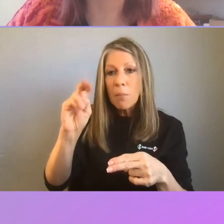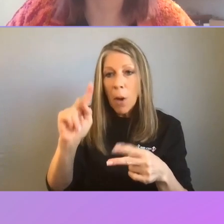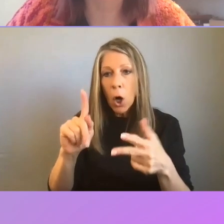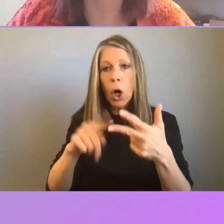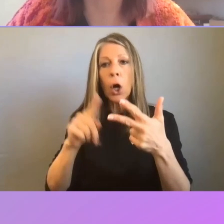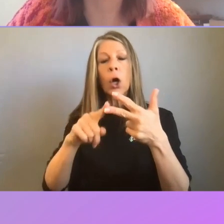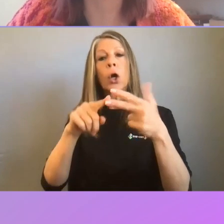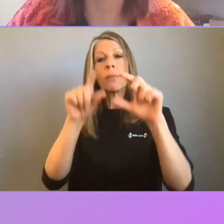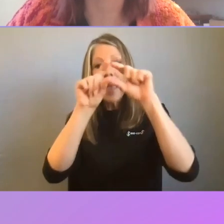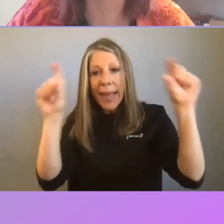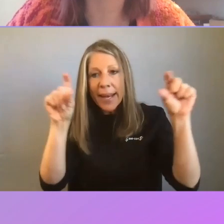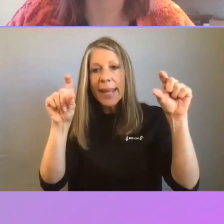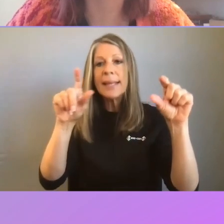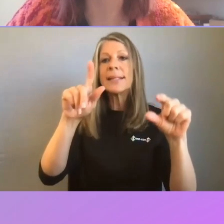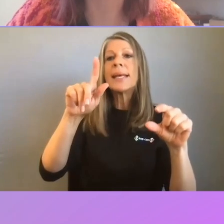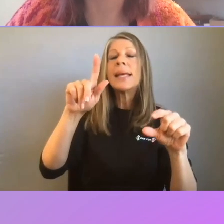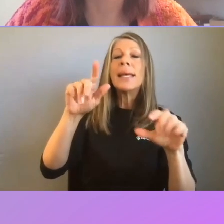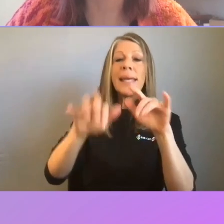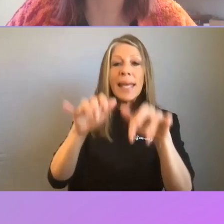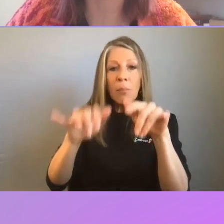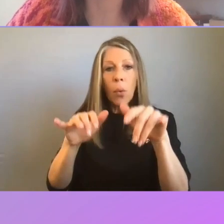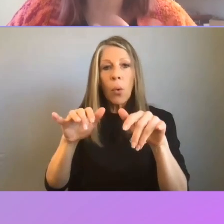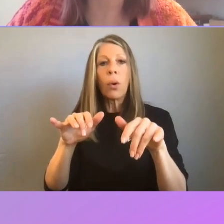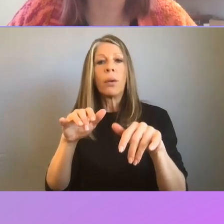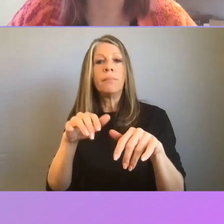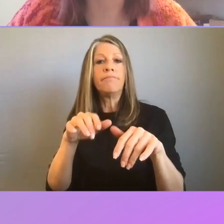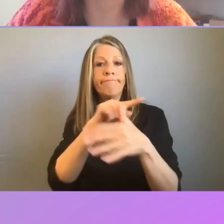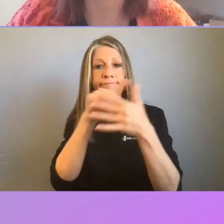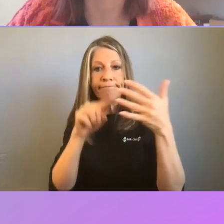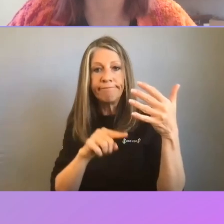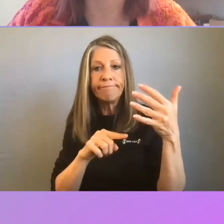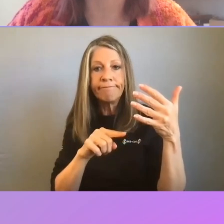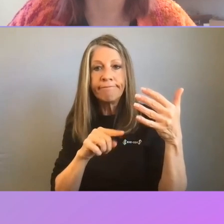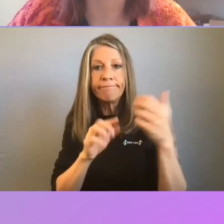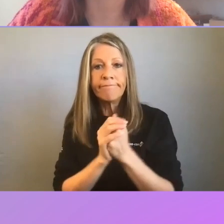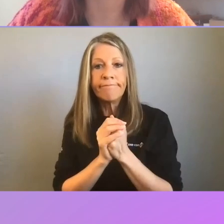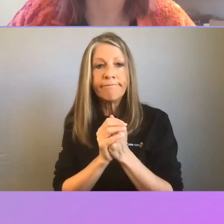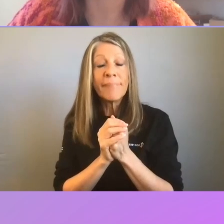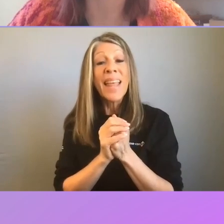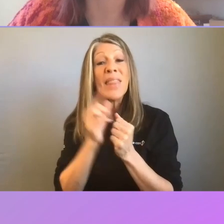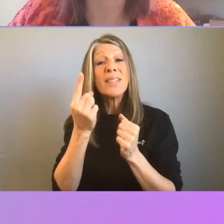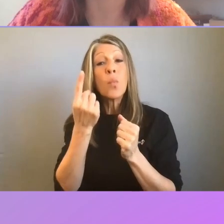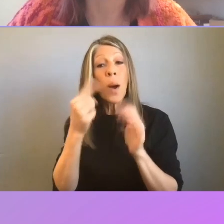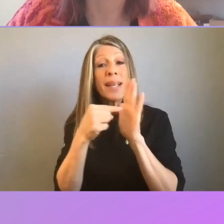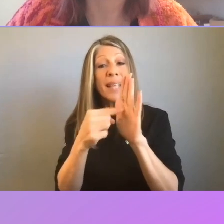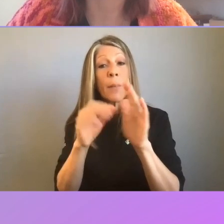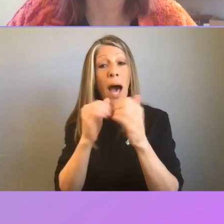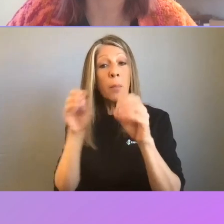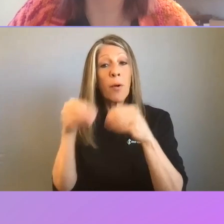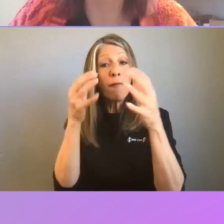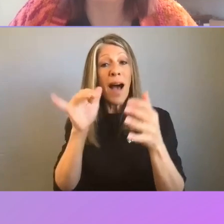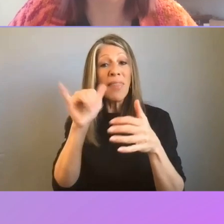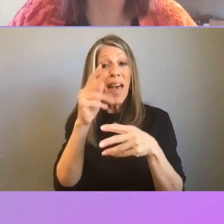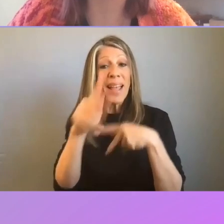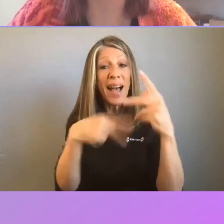headings, keyboard tab, order, and focus. And this is just one example of how to provide that kind of training. And